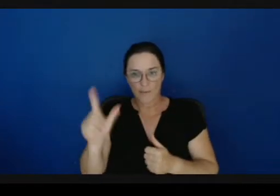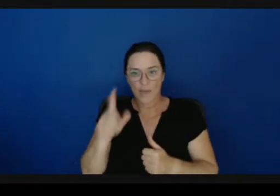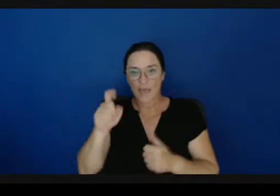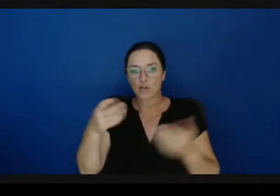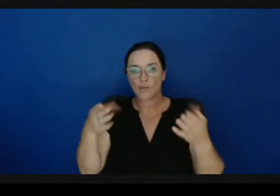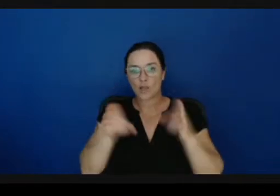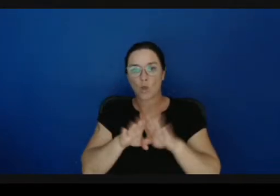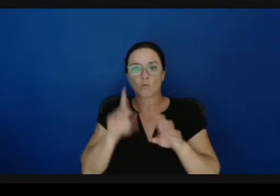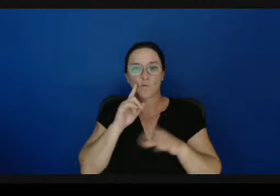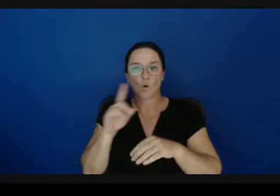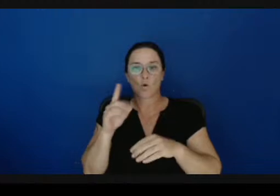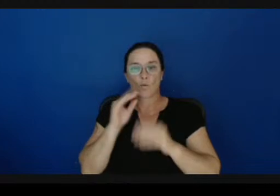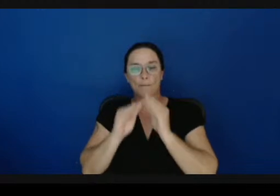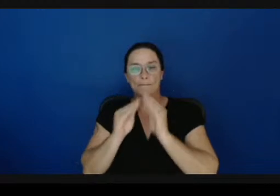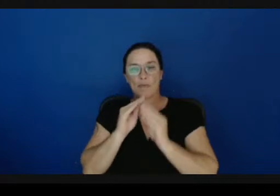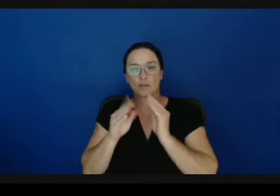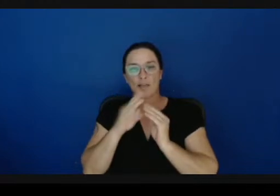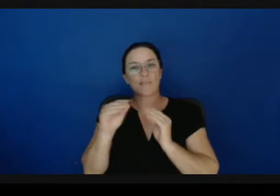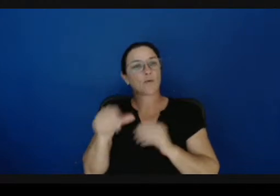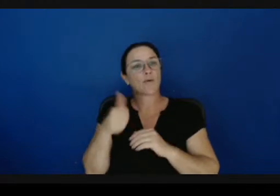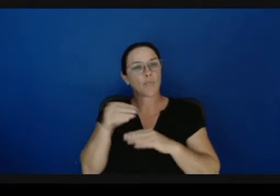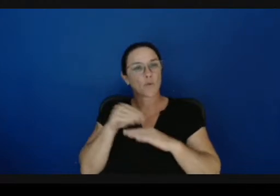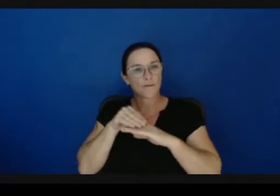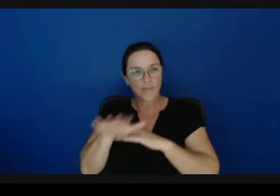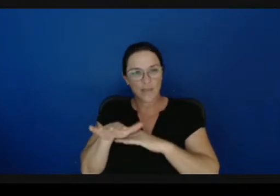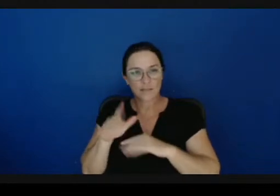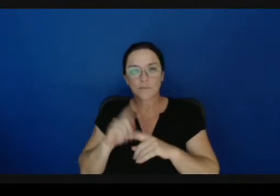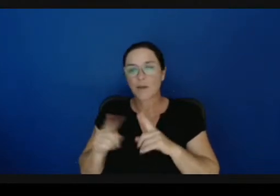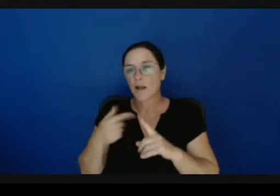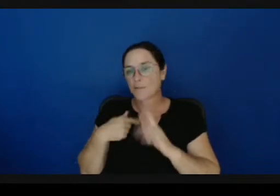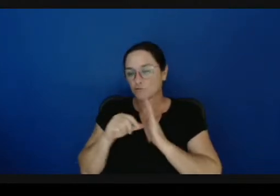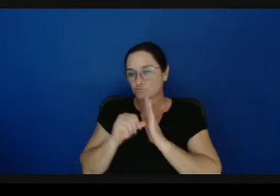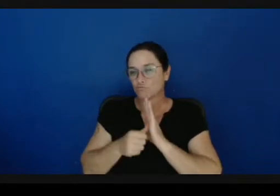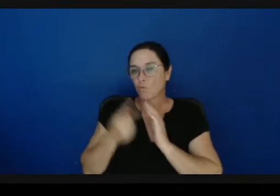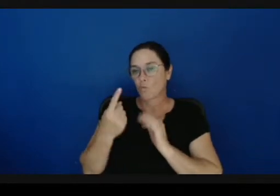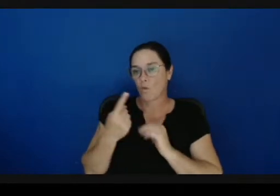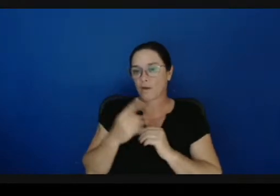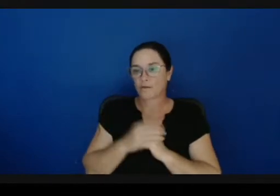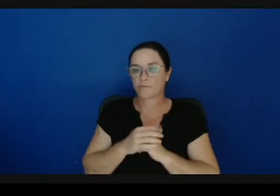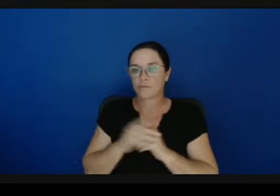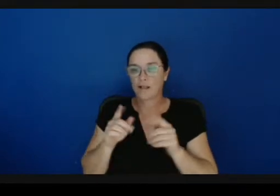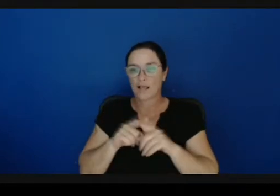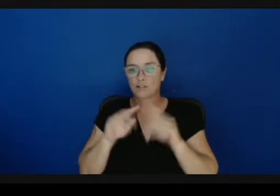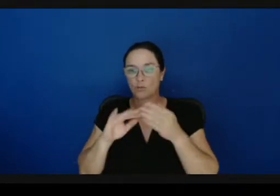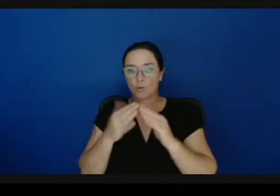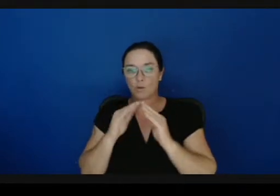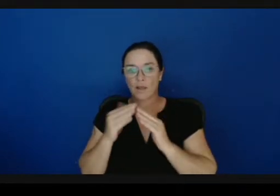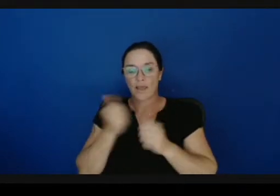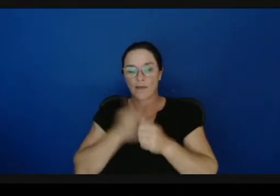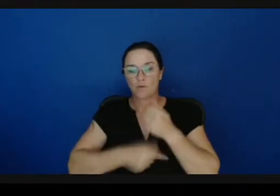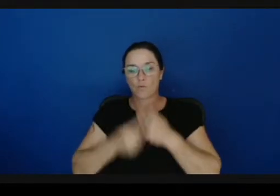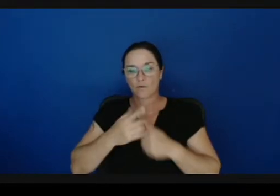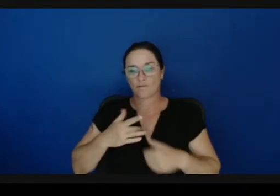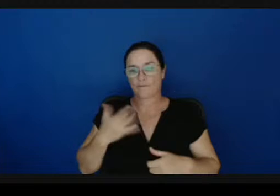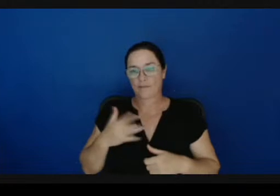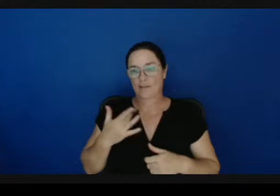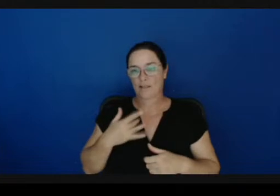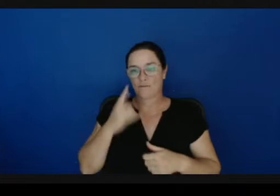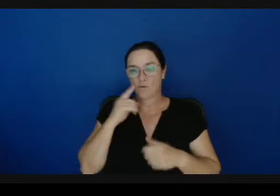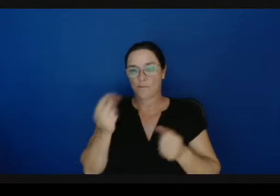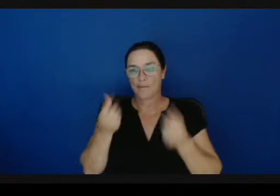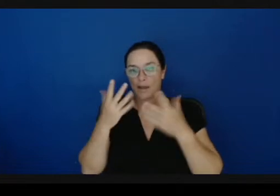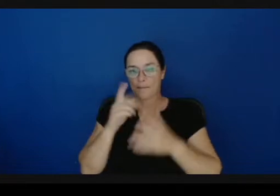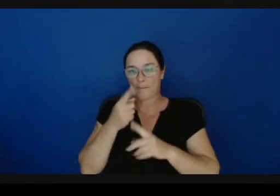repairs, and there were other effects as well. But I'll just highlight the one that was the community was really feeling all these earthquakes for many, many months ahead of time.